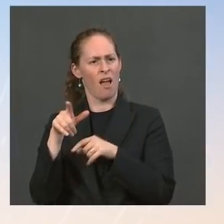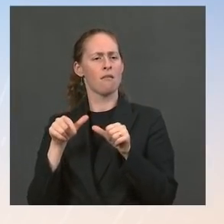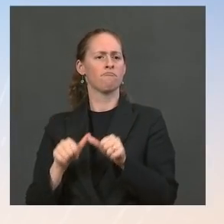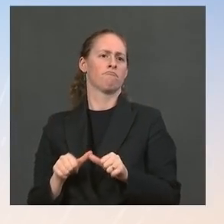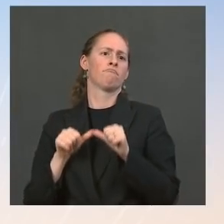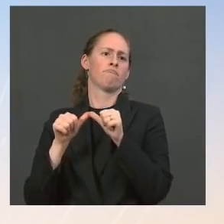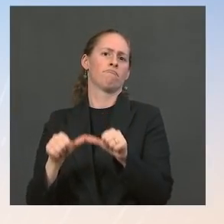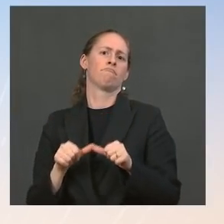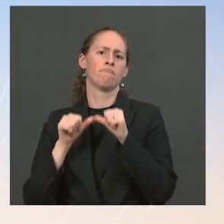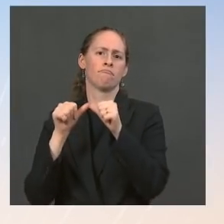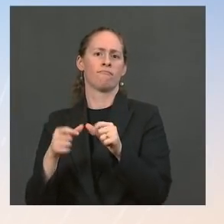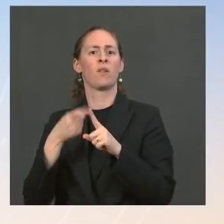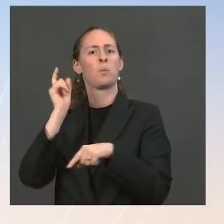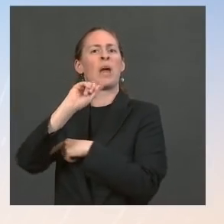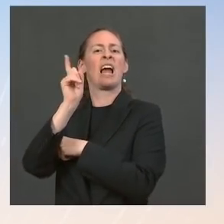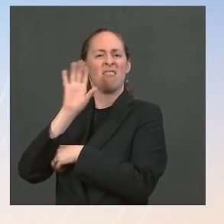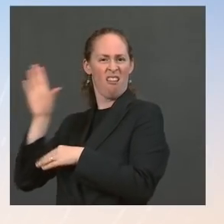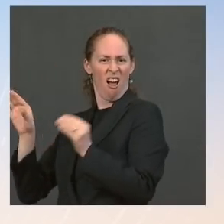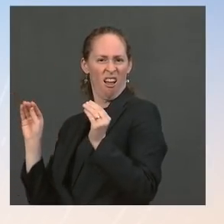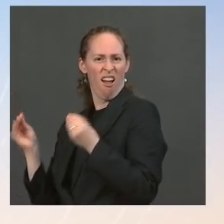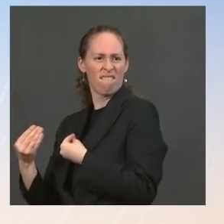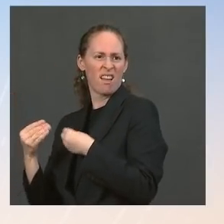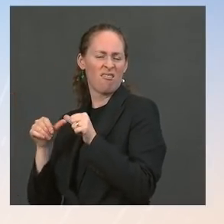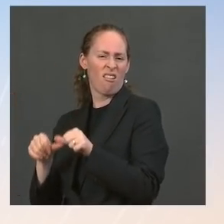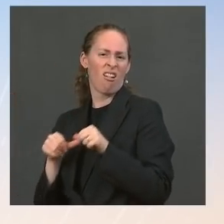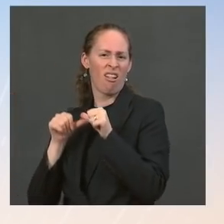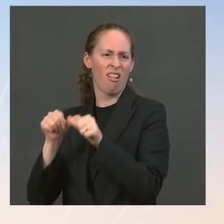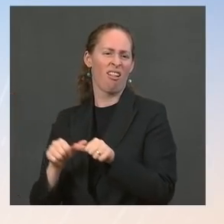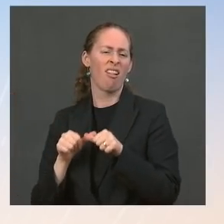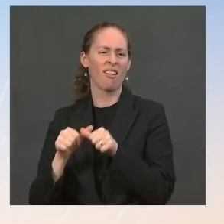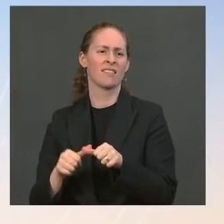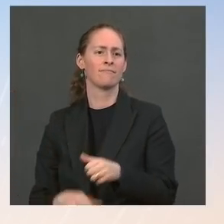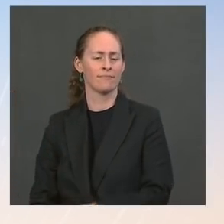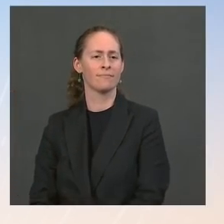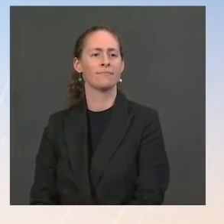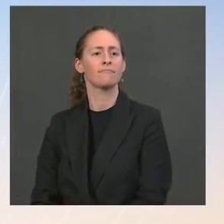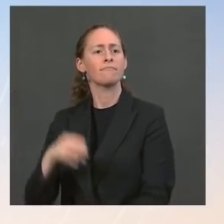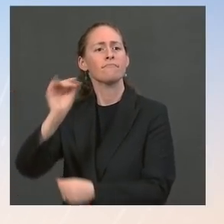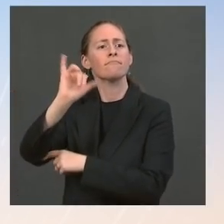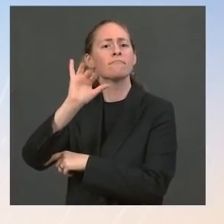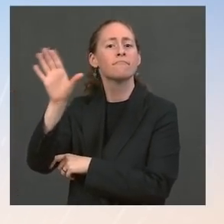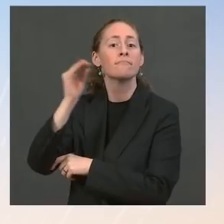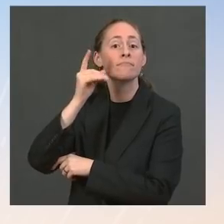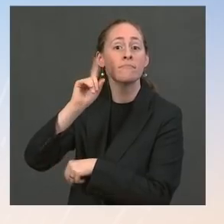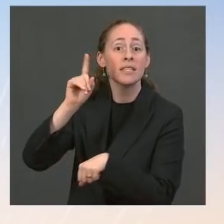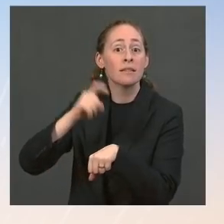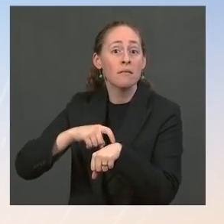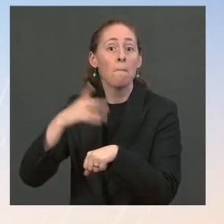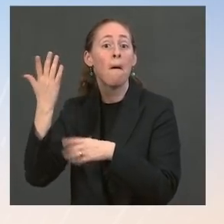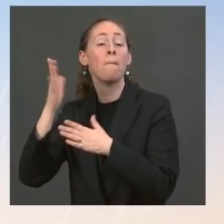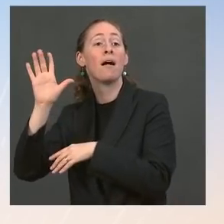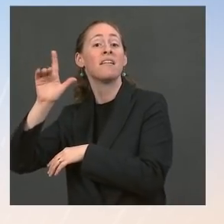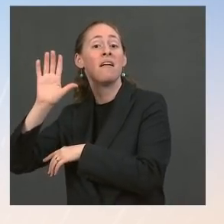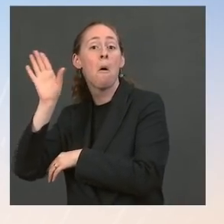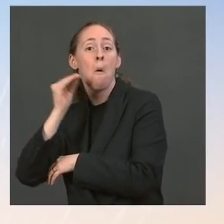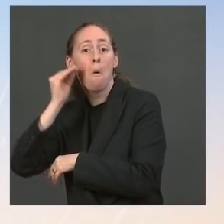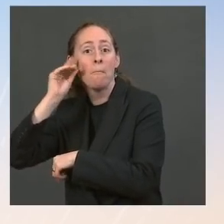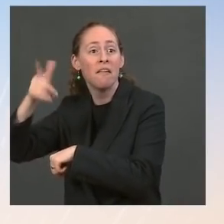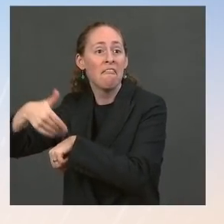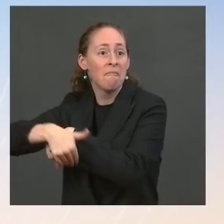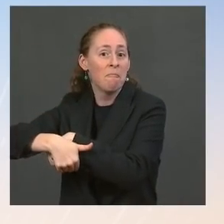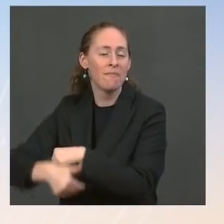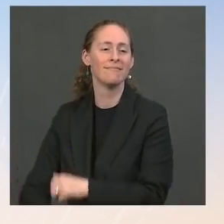Oval Office, but certainly he does some from the residence. Depends on what time of day it may be. And are you running your own whip count, or are you relying on